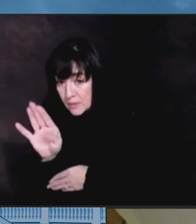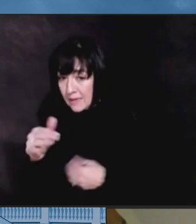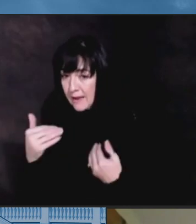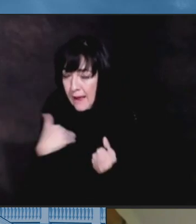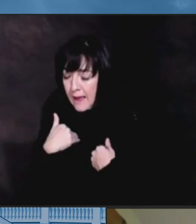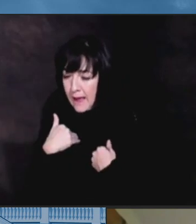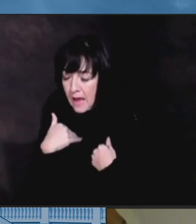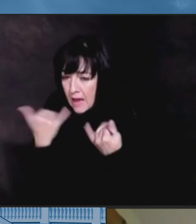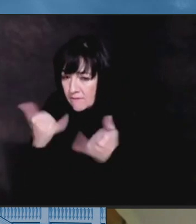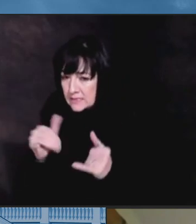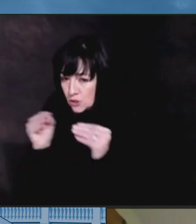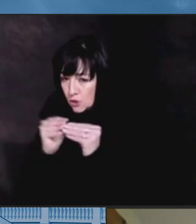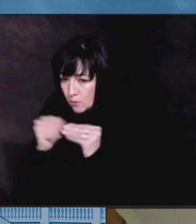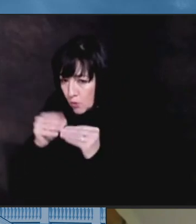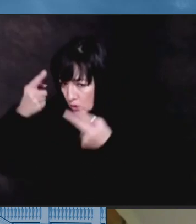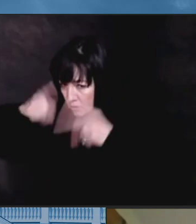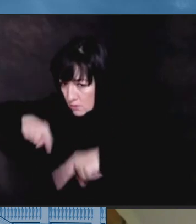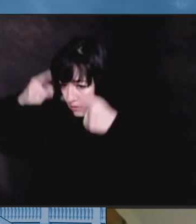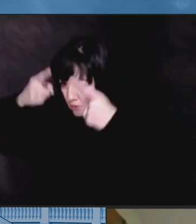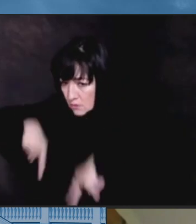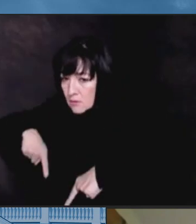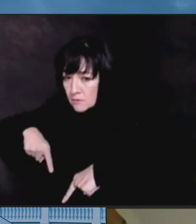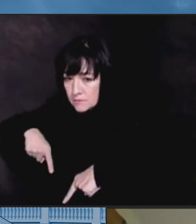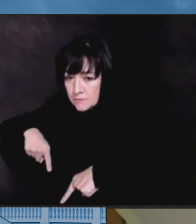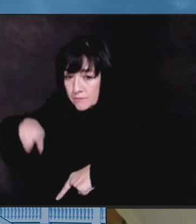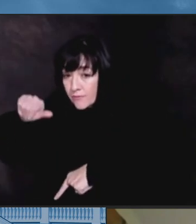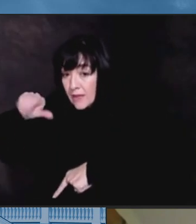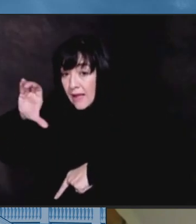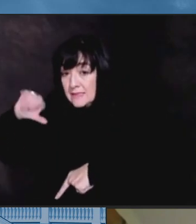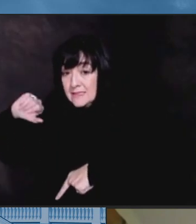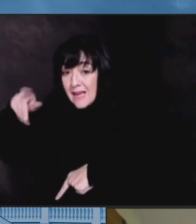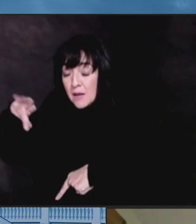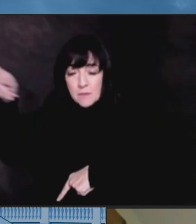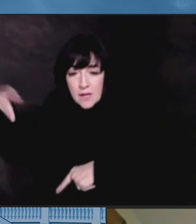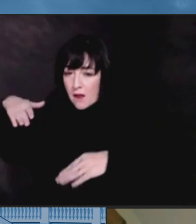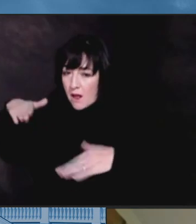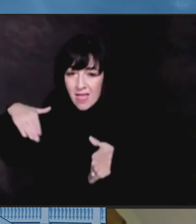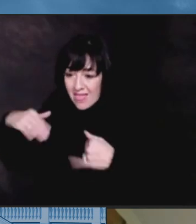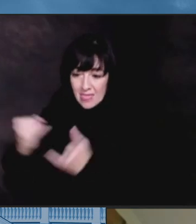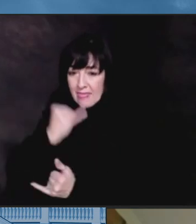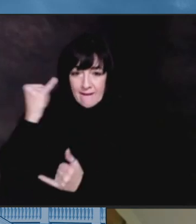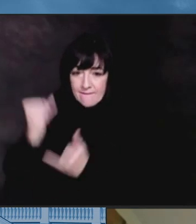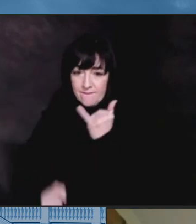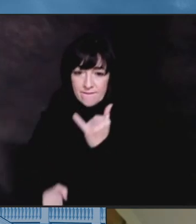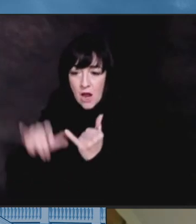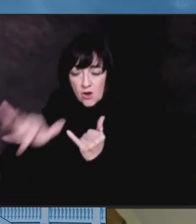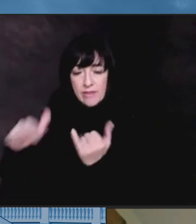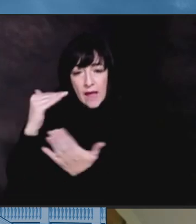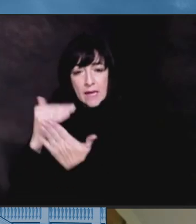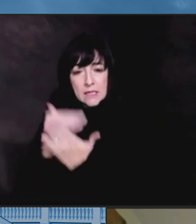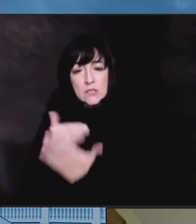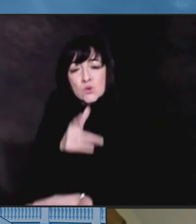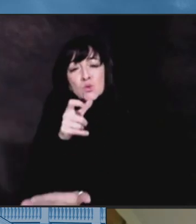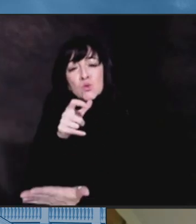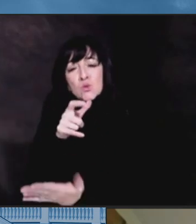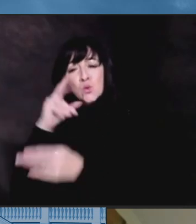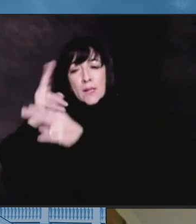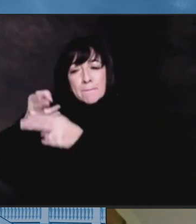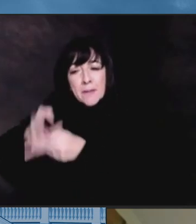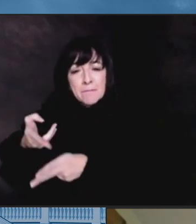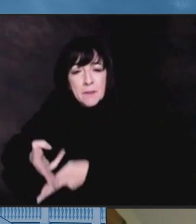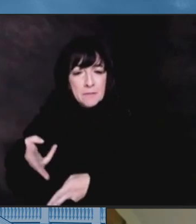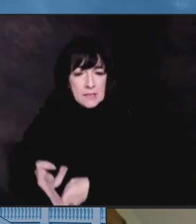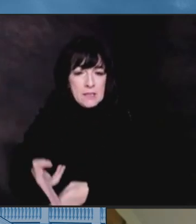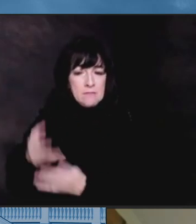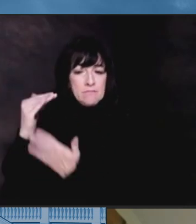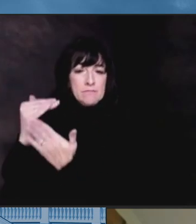do. ACIP is not finalized phase 1B and how that group gets sequenced.